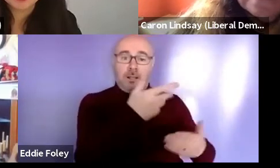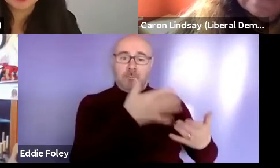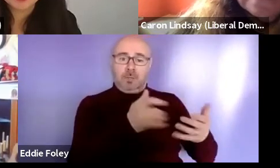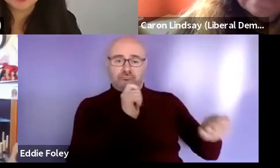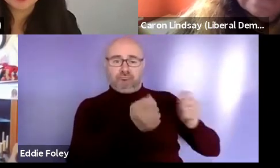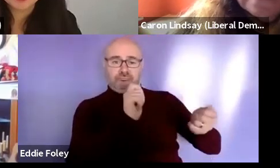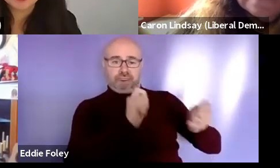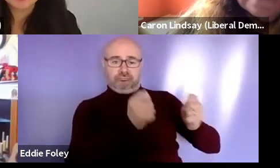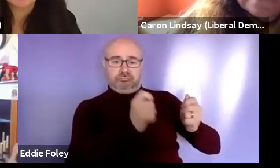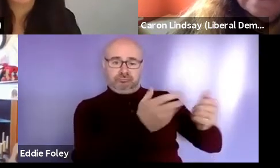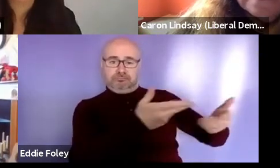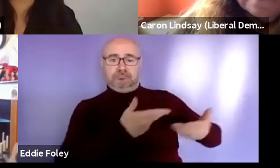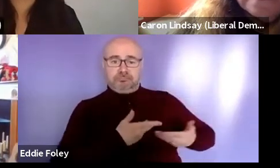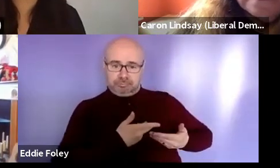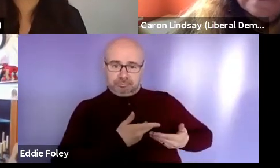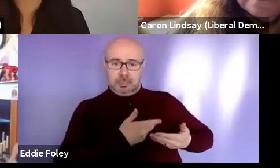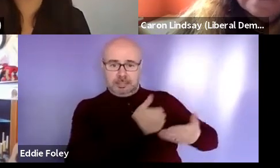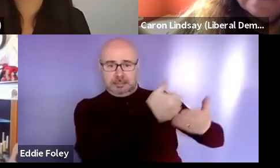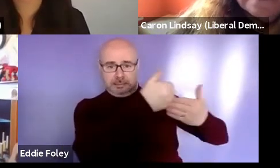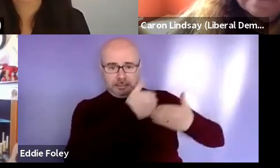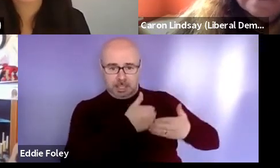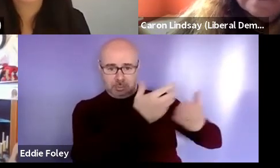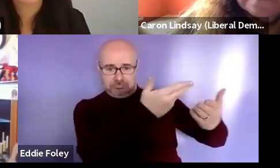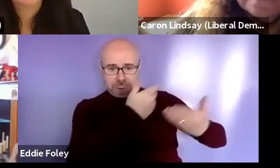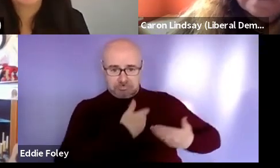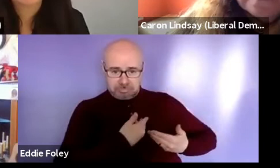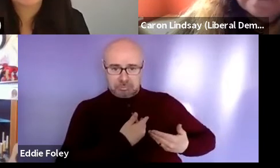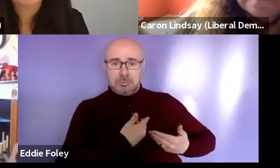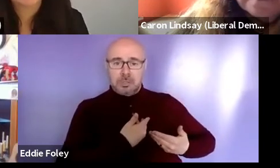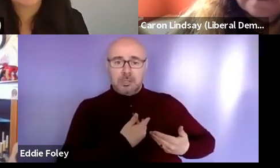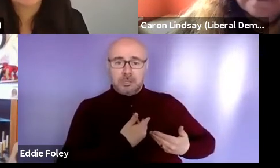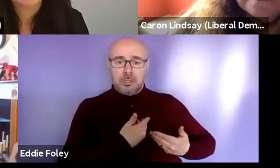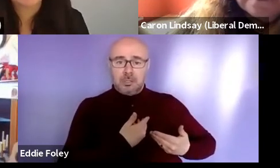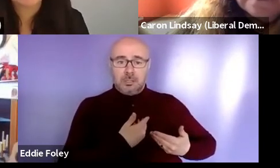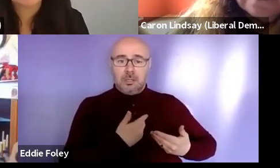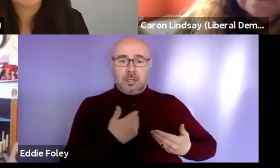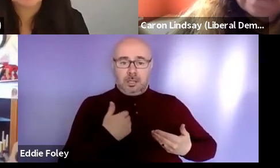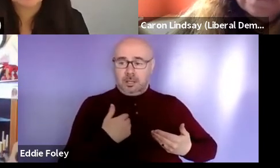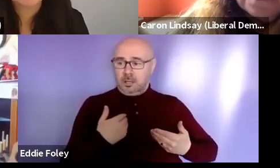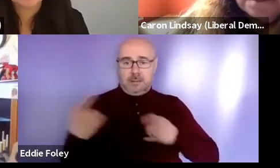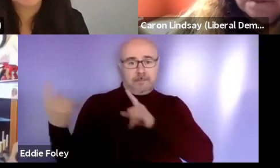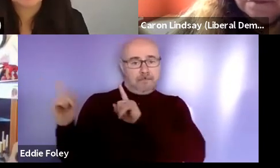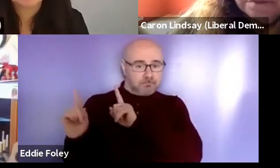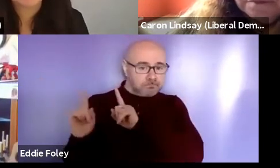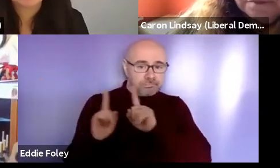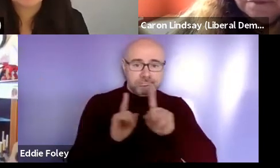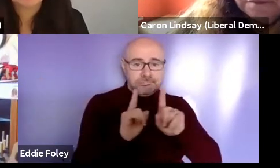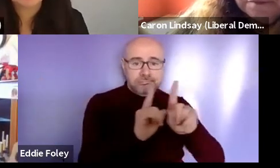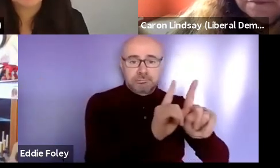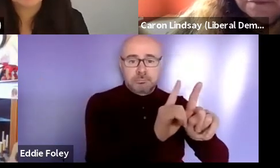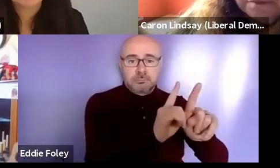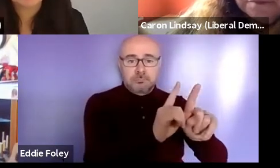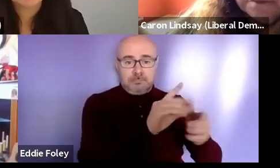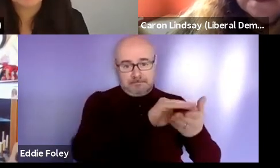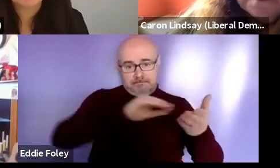me the help I've needed. If I've had to, go away, I needed help, I've been able to take somebody with me, and that's been paid for. I think the issue is, how